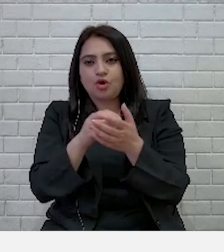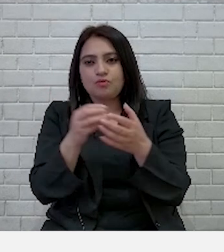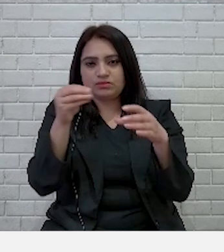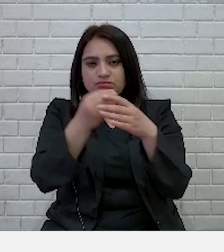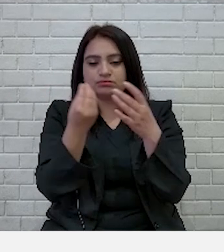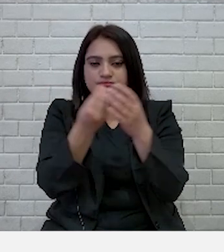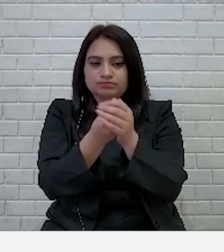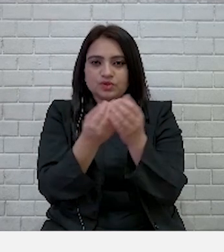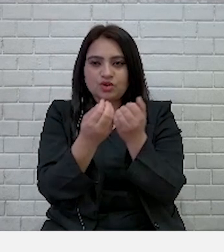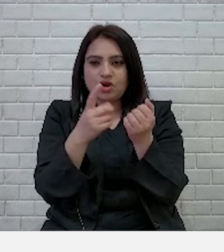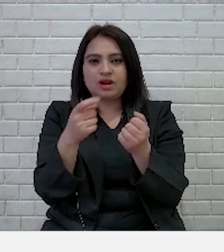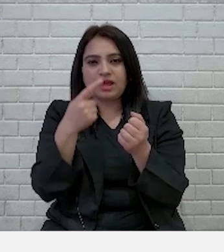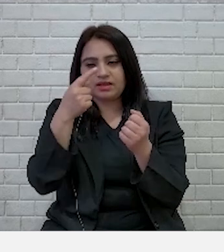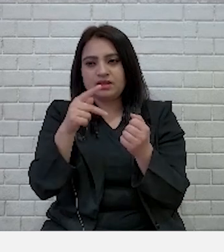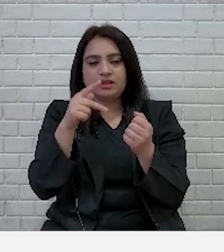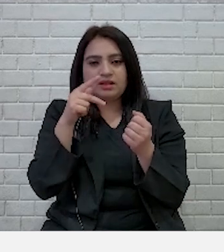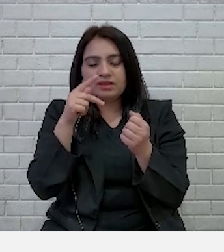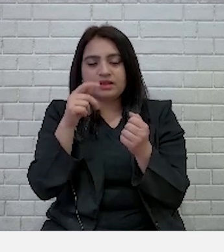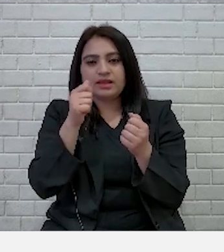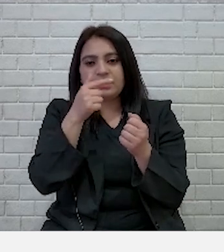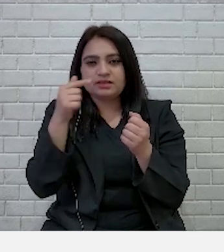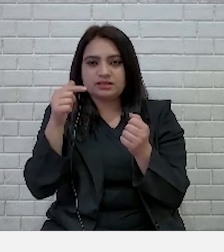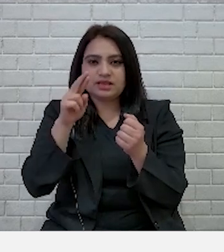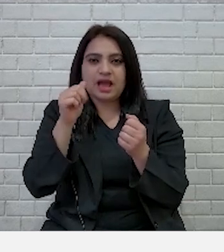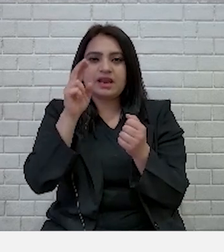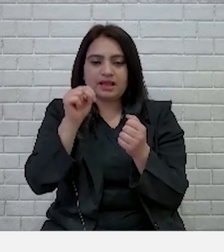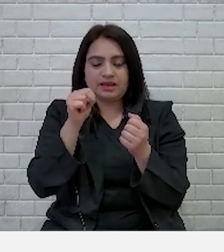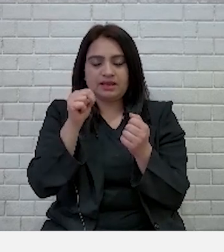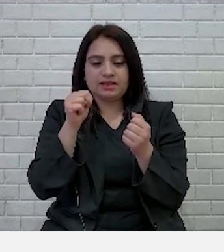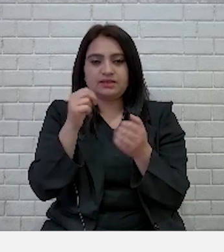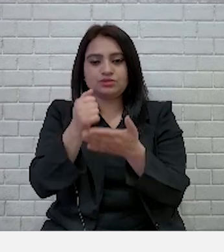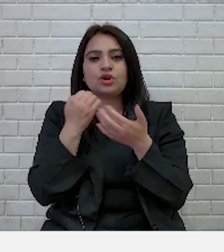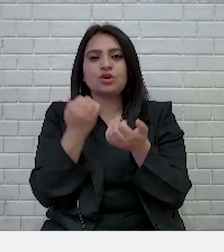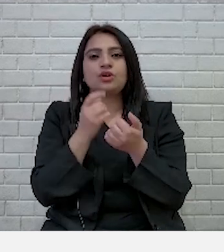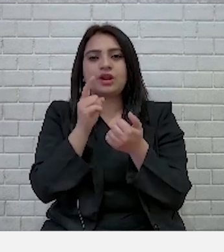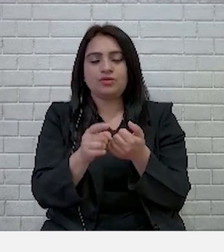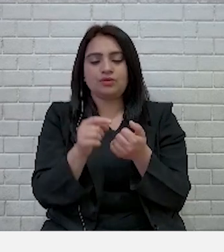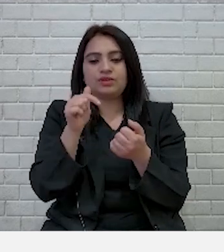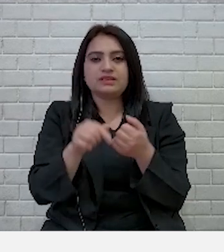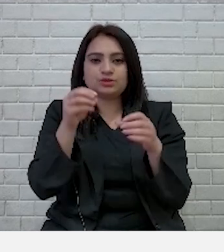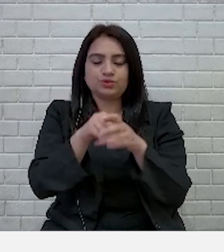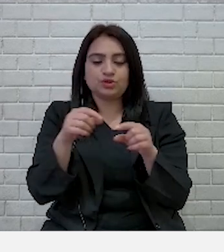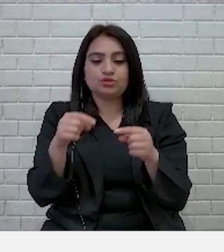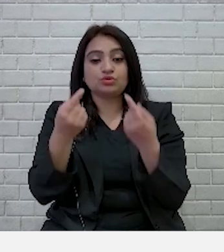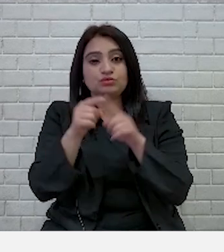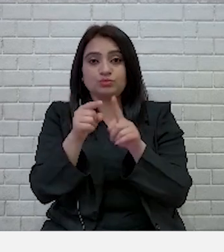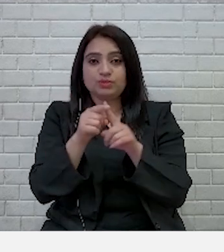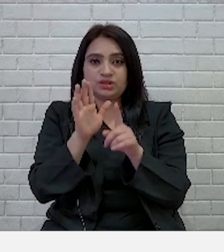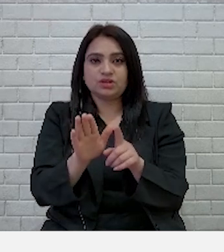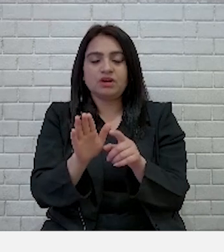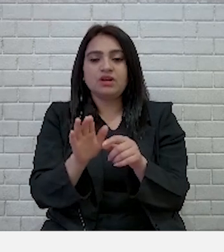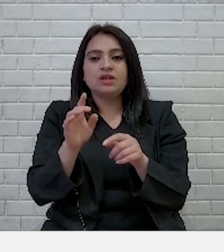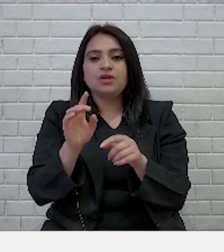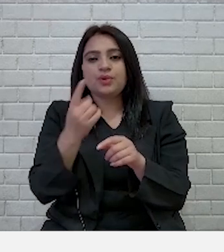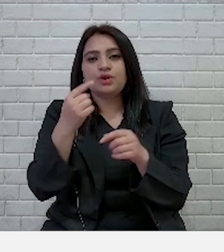are certain challenges I still face. Like the first challenge that I face is lack of financial support. Right